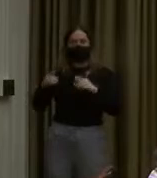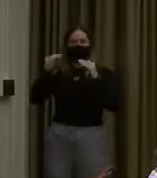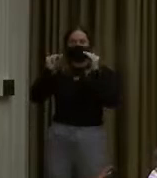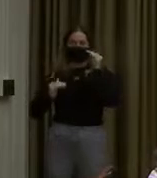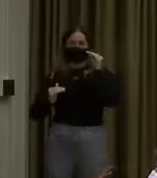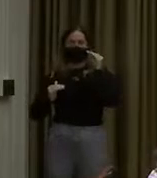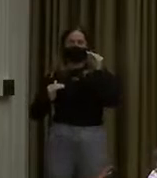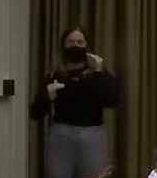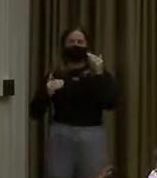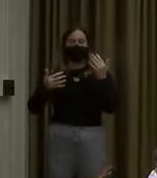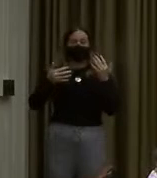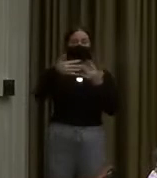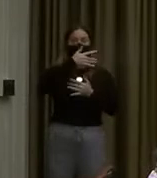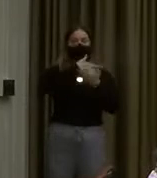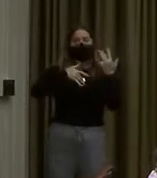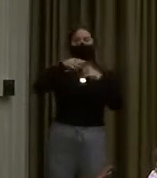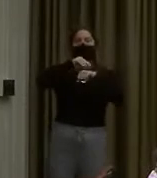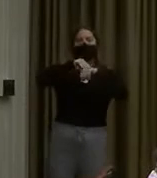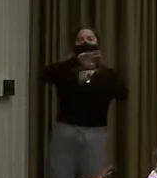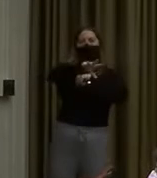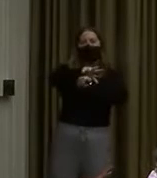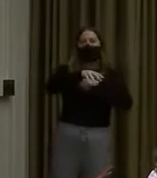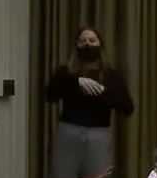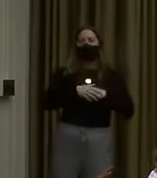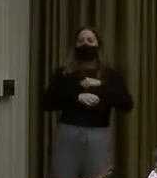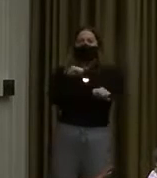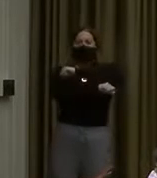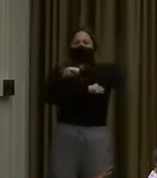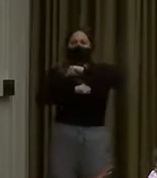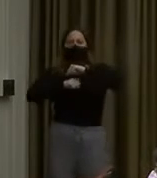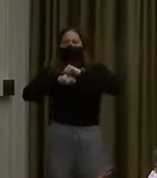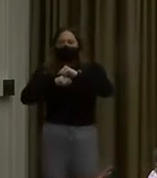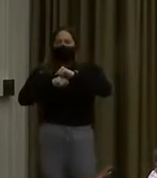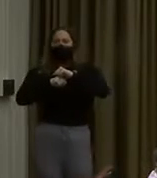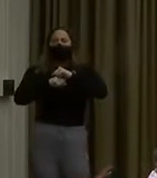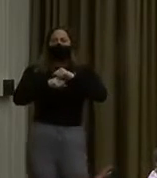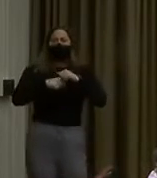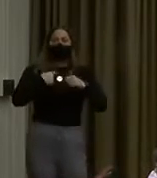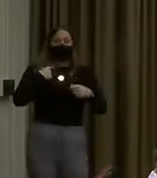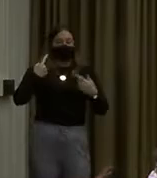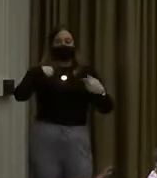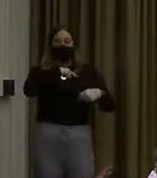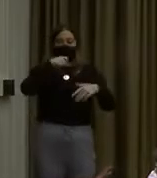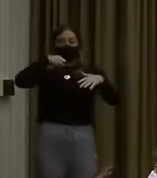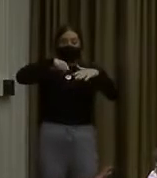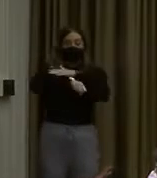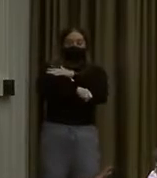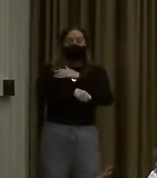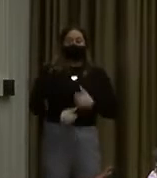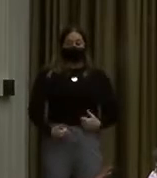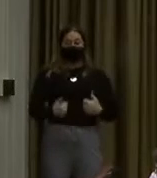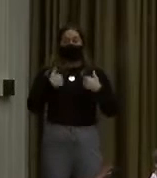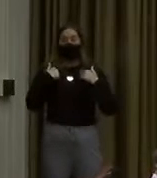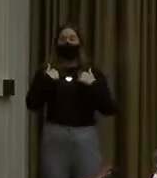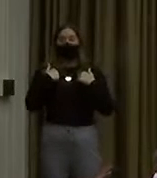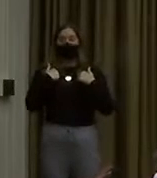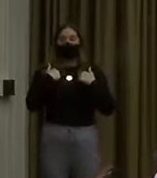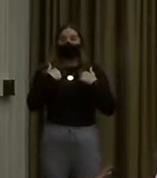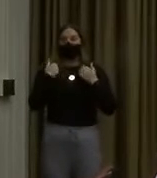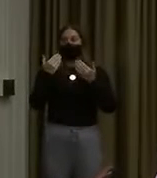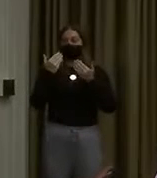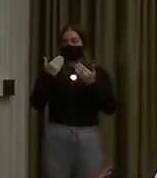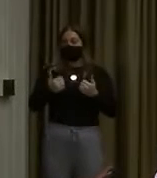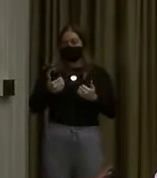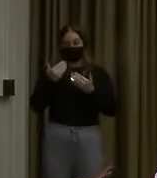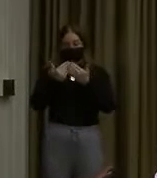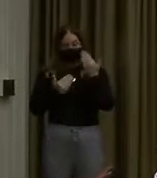the social determinants of health. These structural conditions in which we are born in, we live in, and we eventually die in,